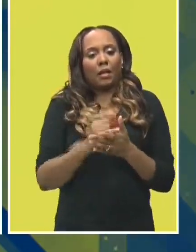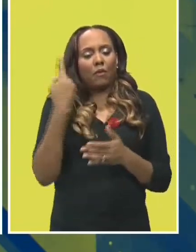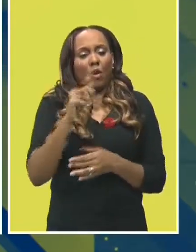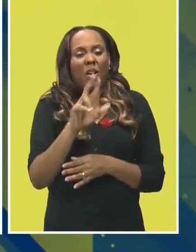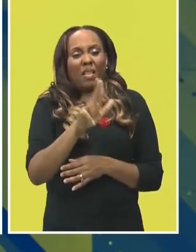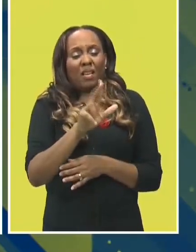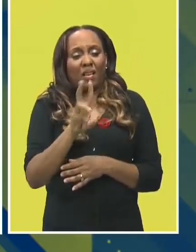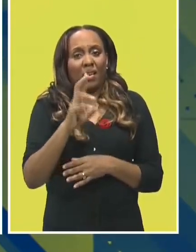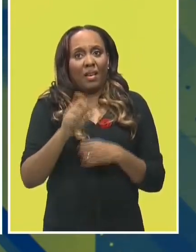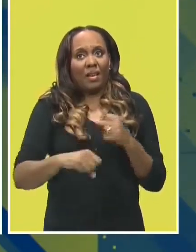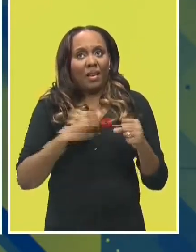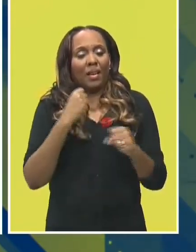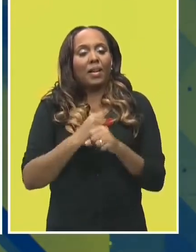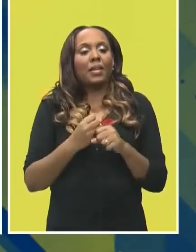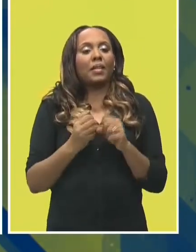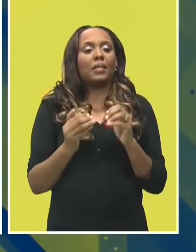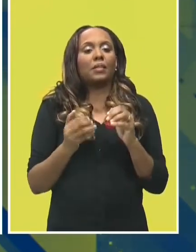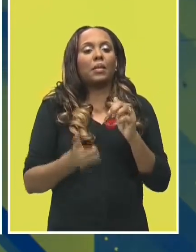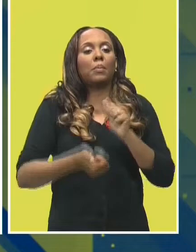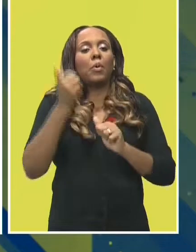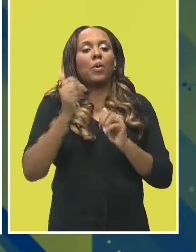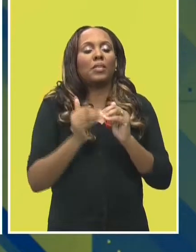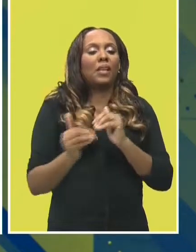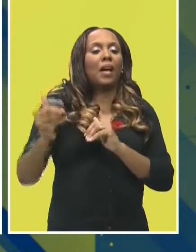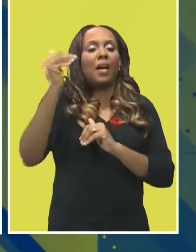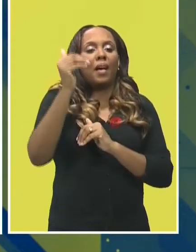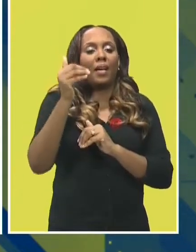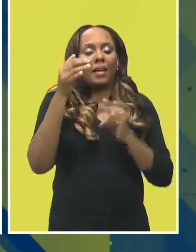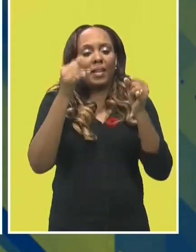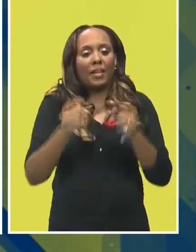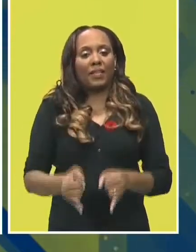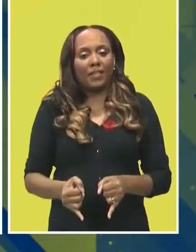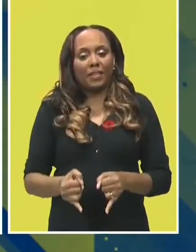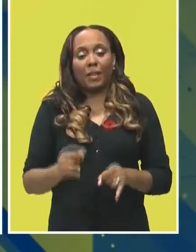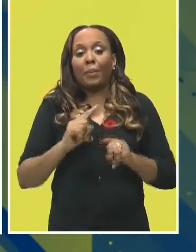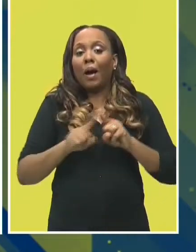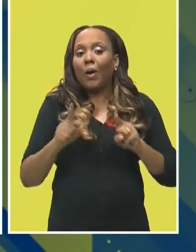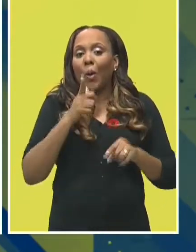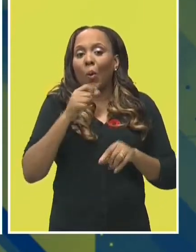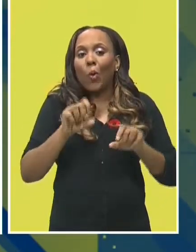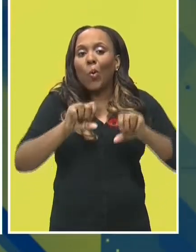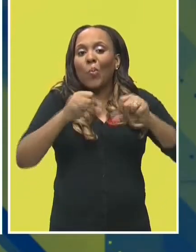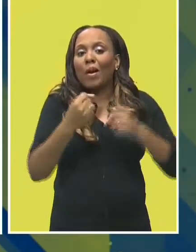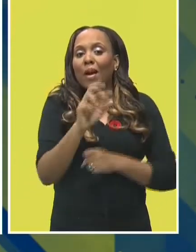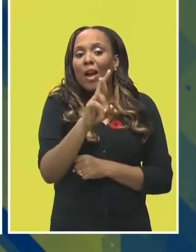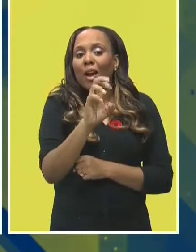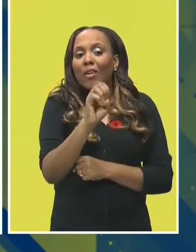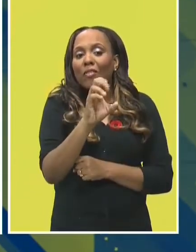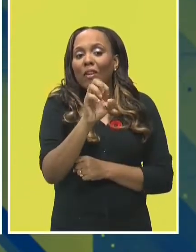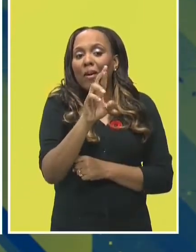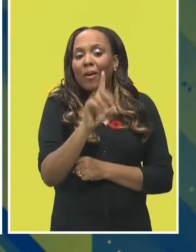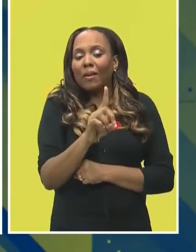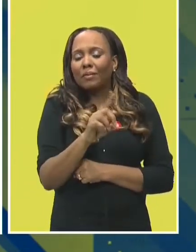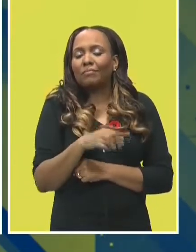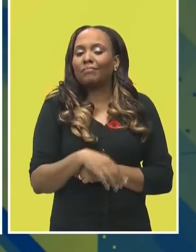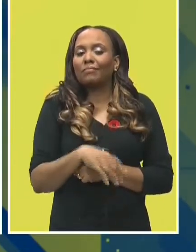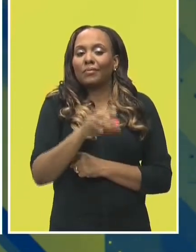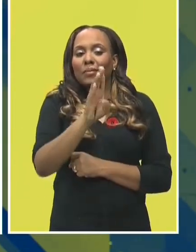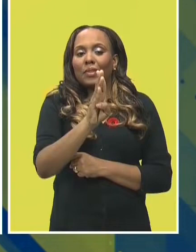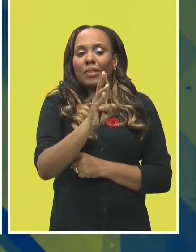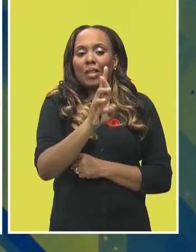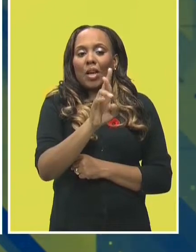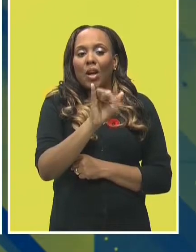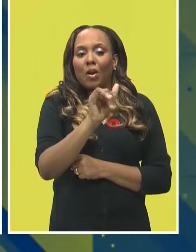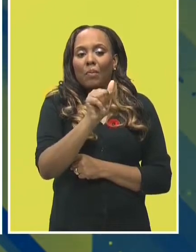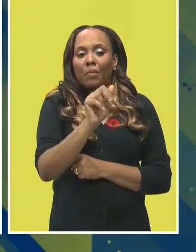long years as the highest individual score in Test cricket, until Brian Lara snatched that honor in 1994. It